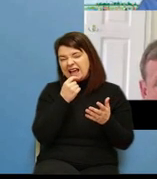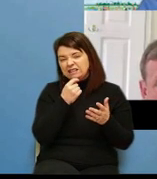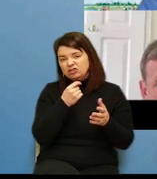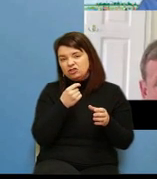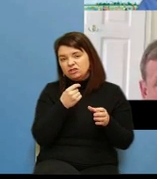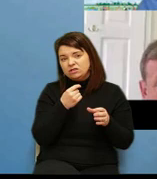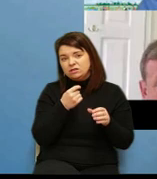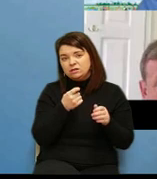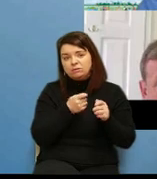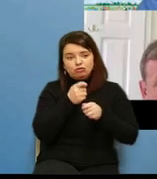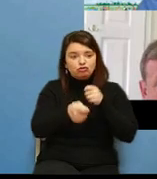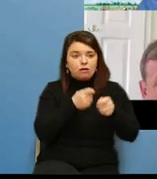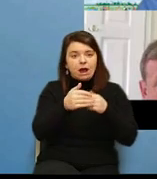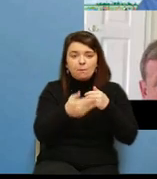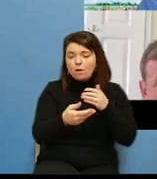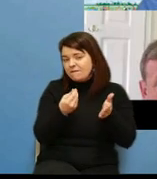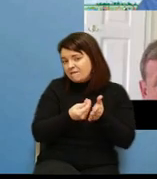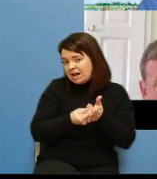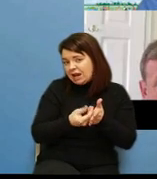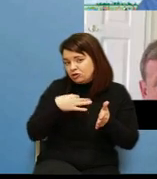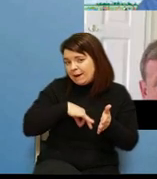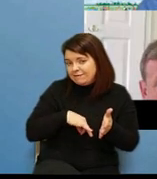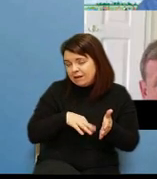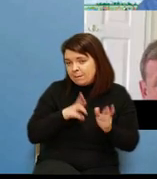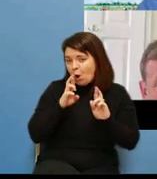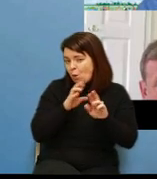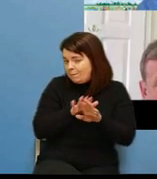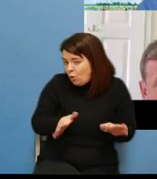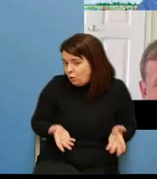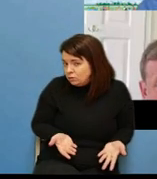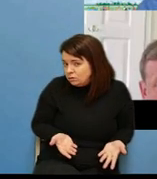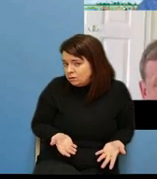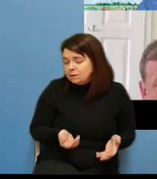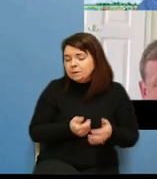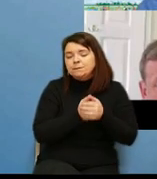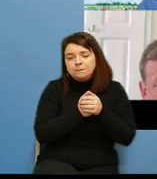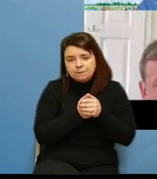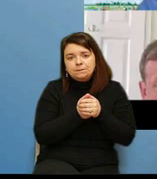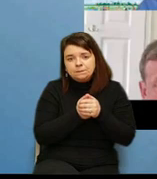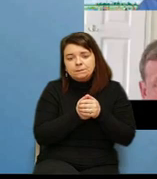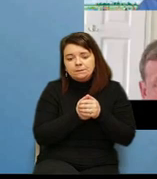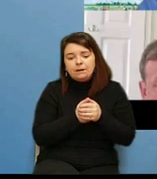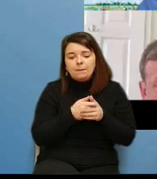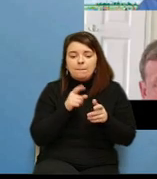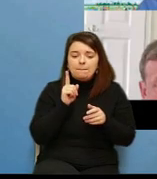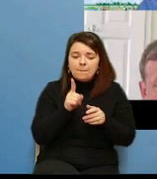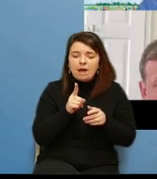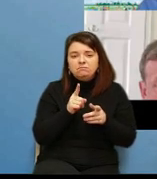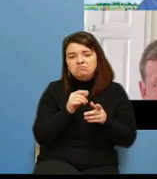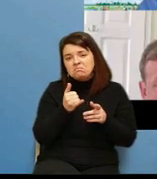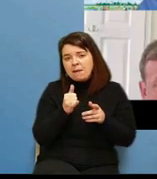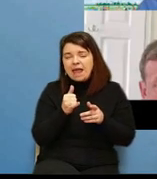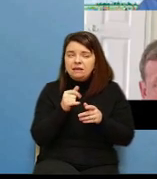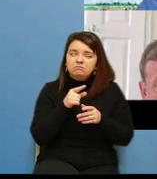default to prescribe something more in terms of financial interest, but we would hope that isn't the case, but